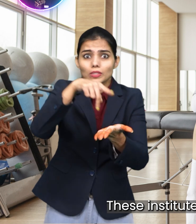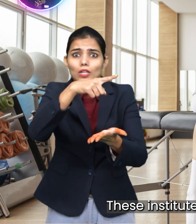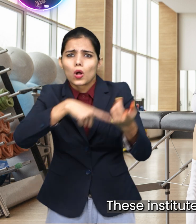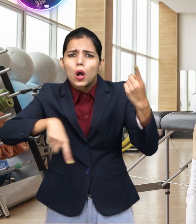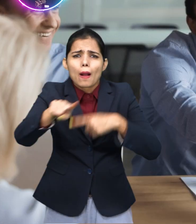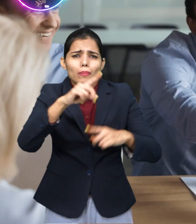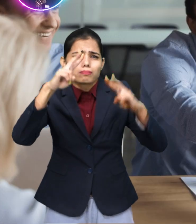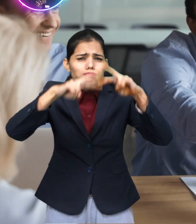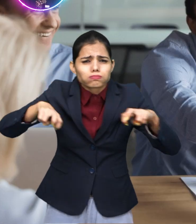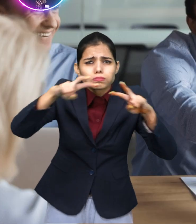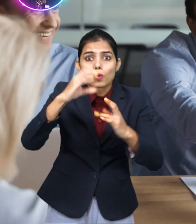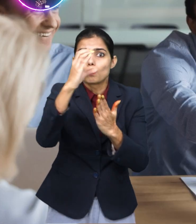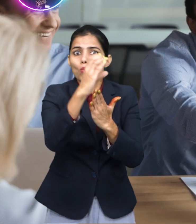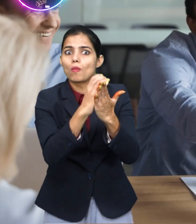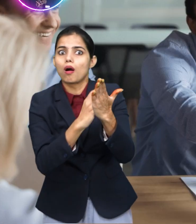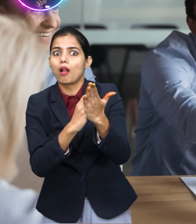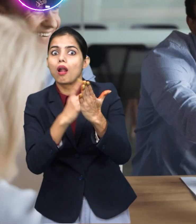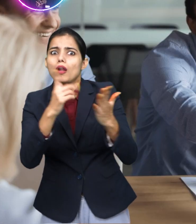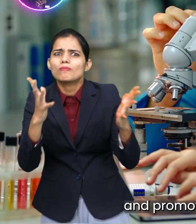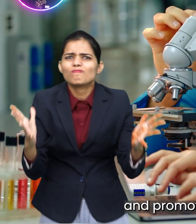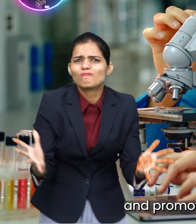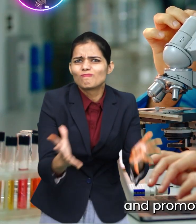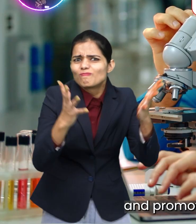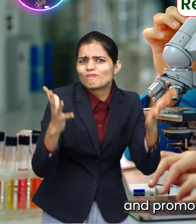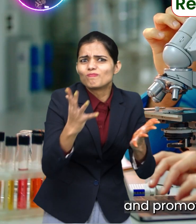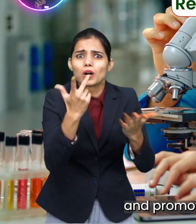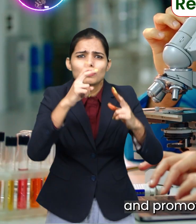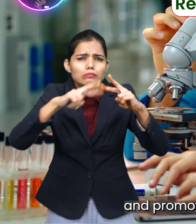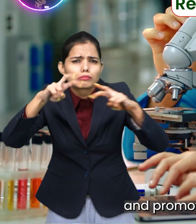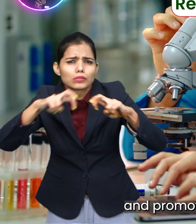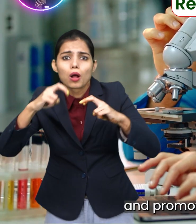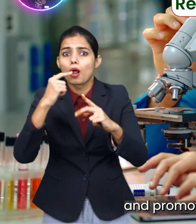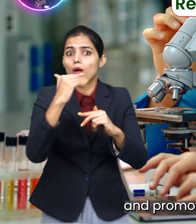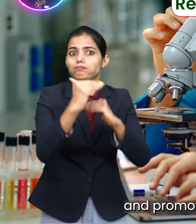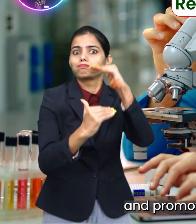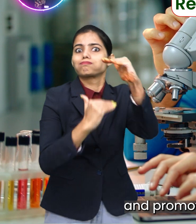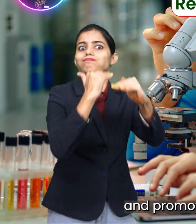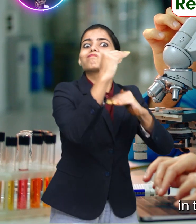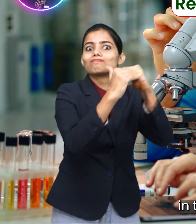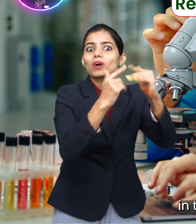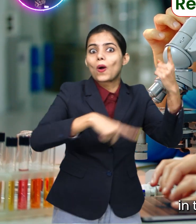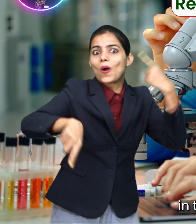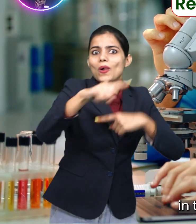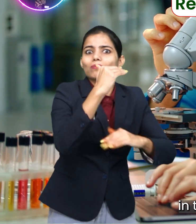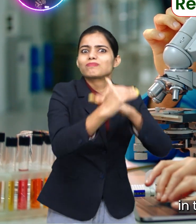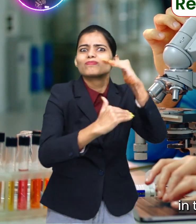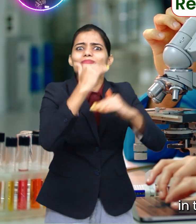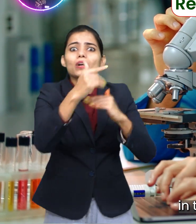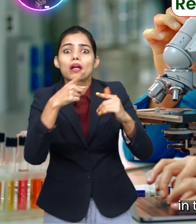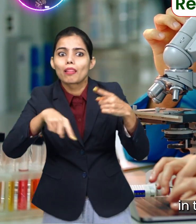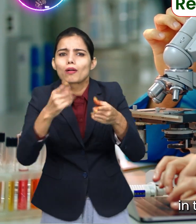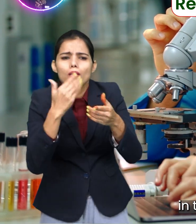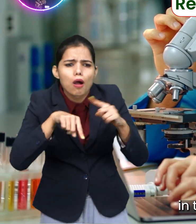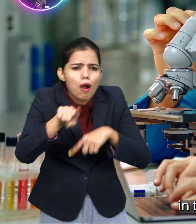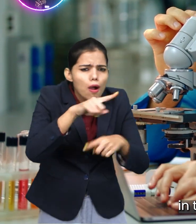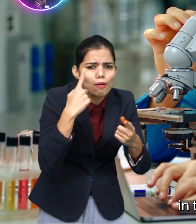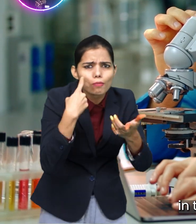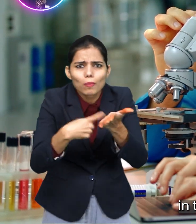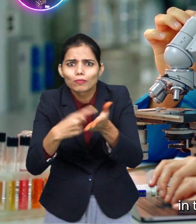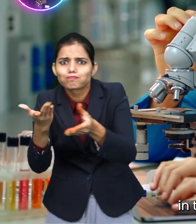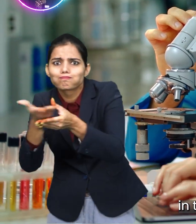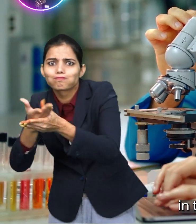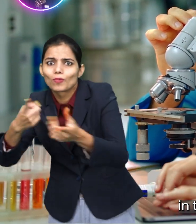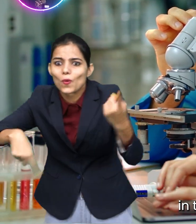services, conduct courses, and promote research and development in their respective fields.